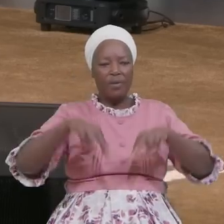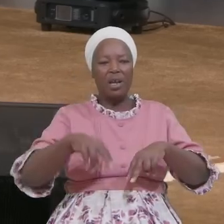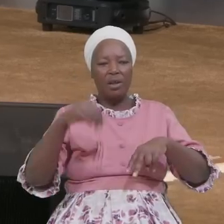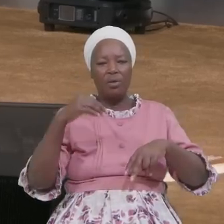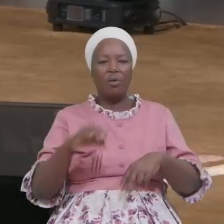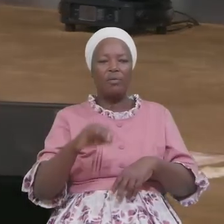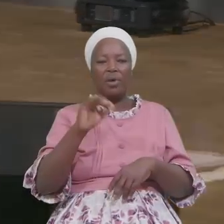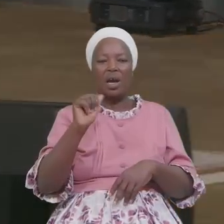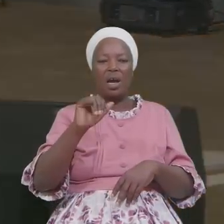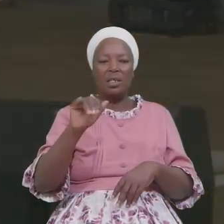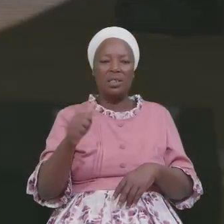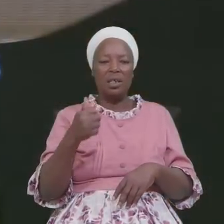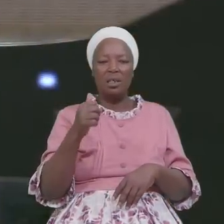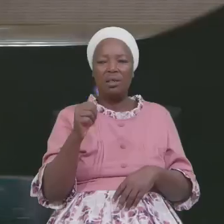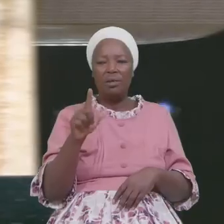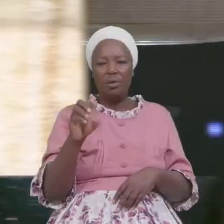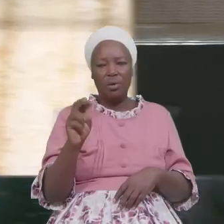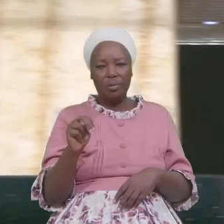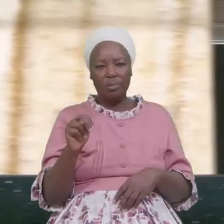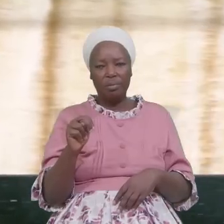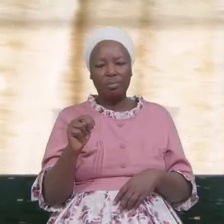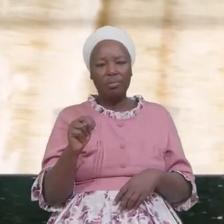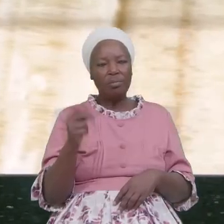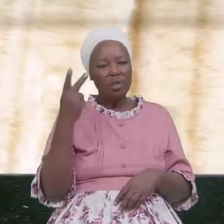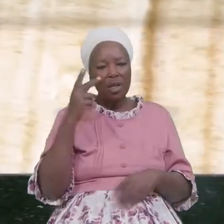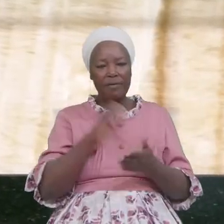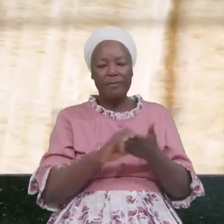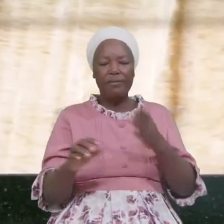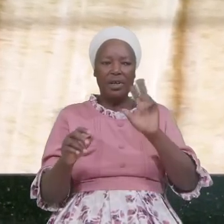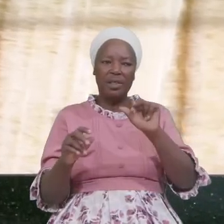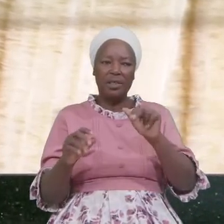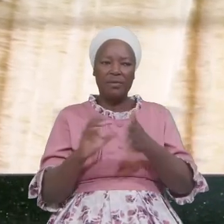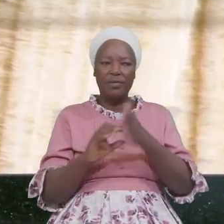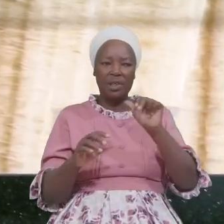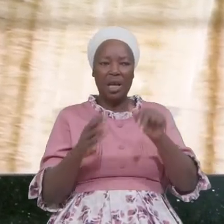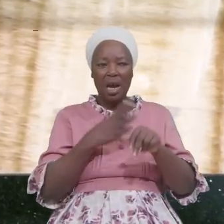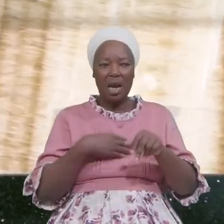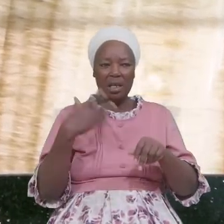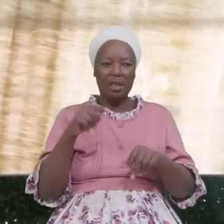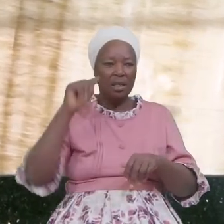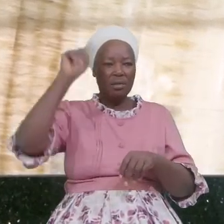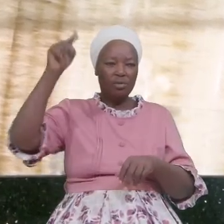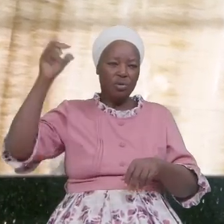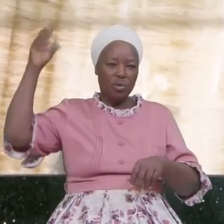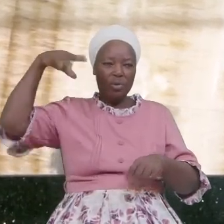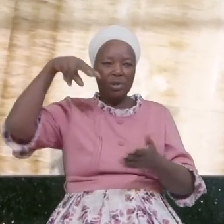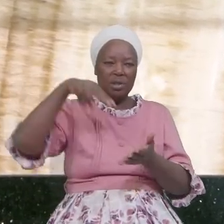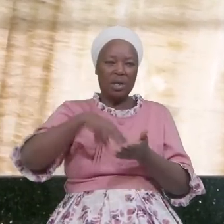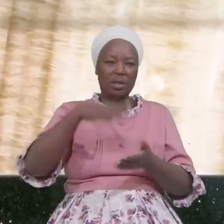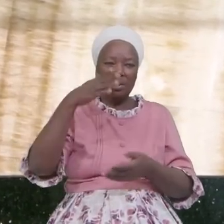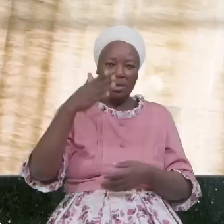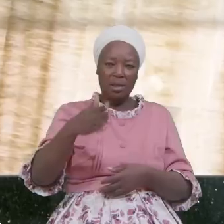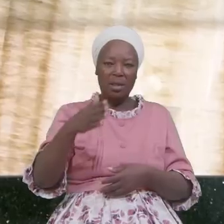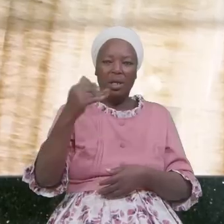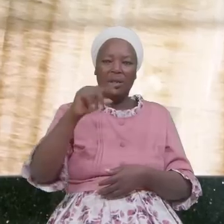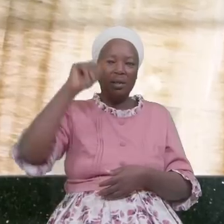Arjun. Look at verse 13. In verse 13, it says, and the sun stood still. The